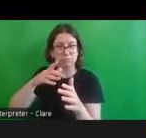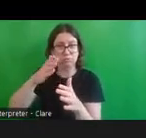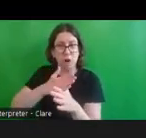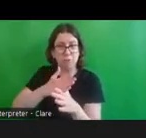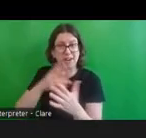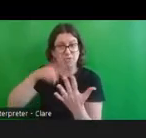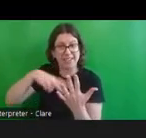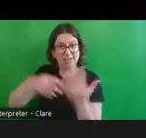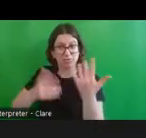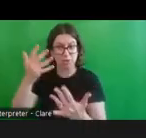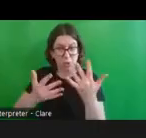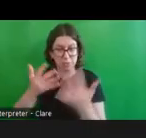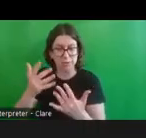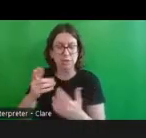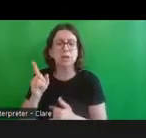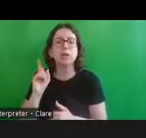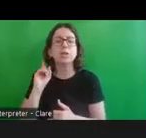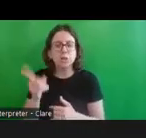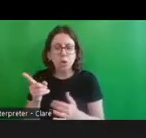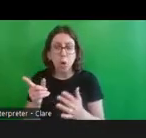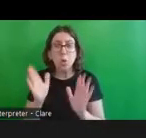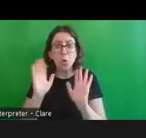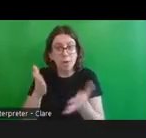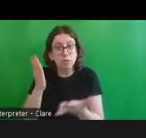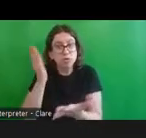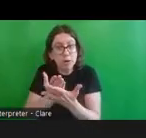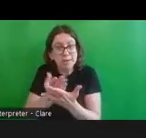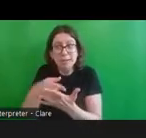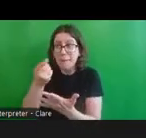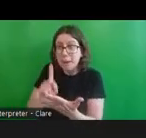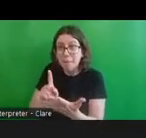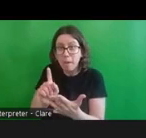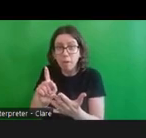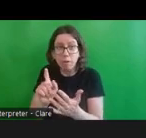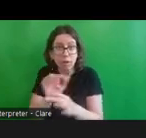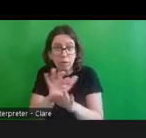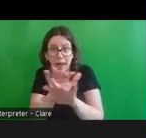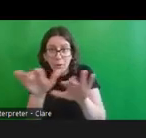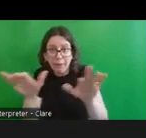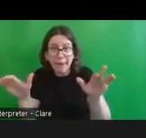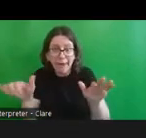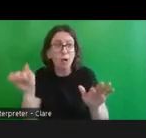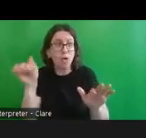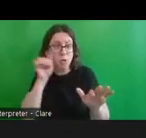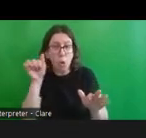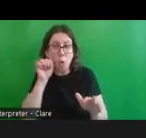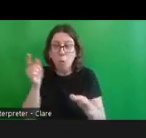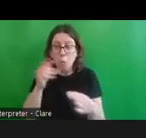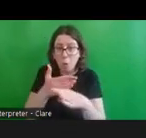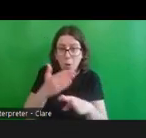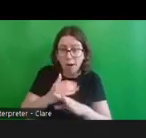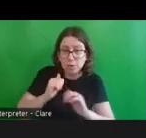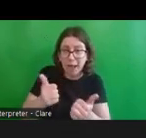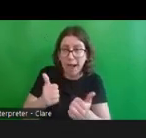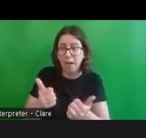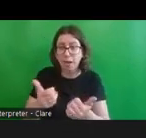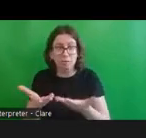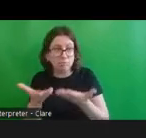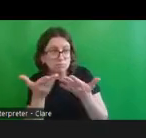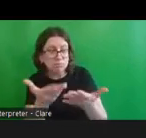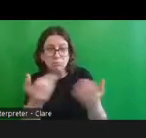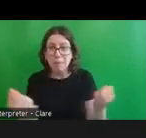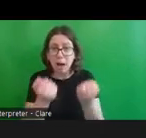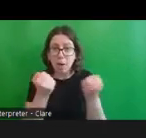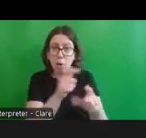that people in an area know what works for them, that you put power into the hands of communities, that you work with volunteers, and